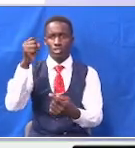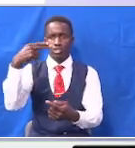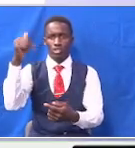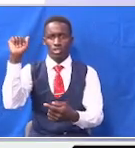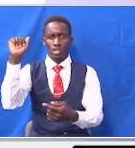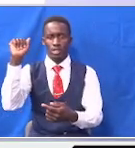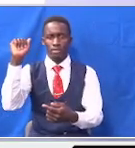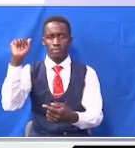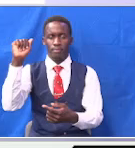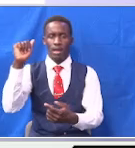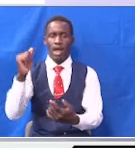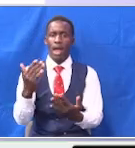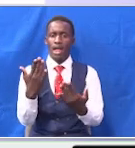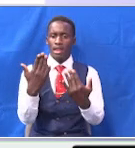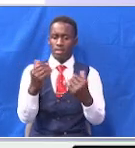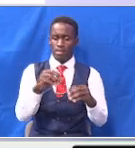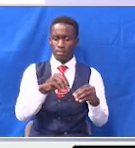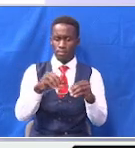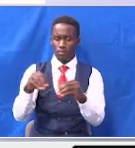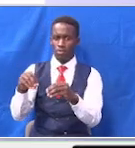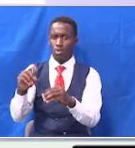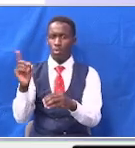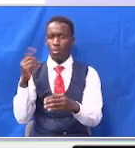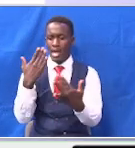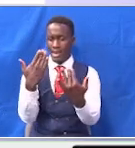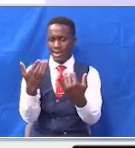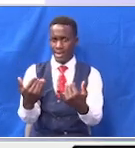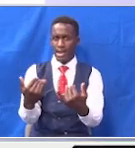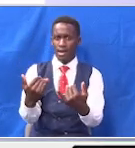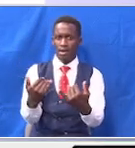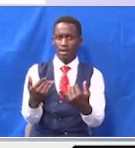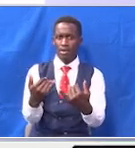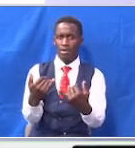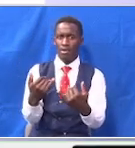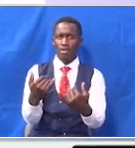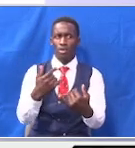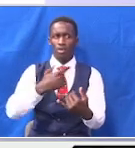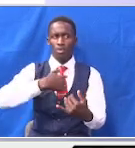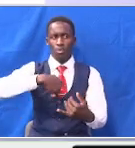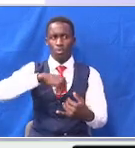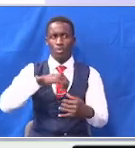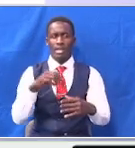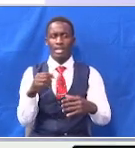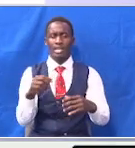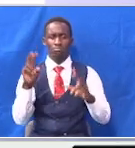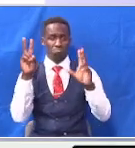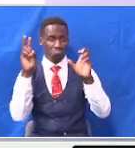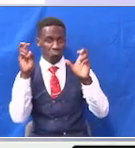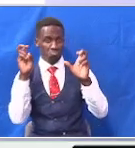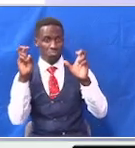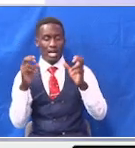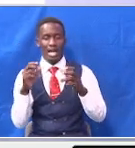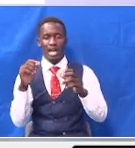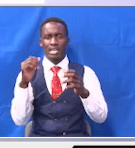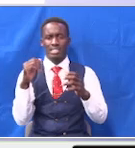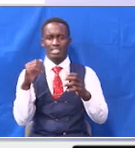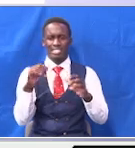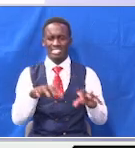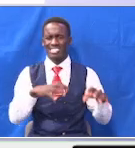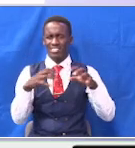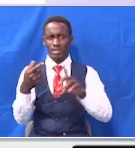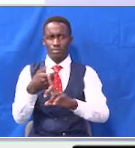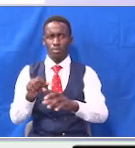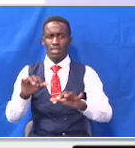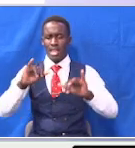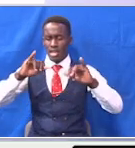fund. So that transition is where we are now, and we are, in quotes, suffering the teething of the new social